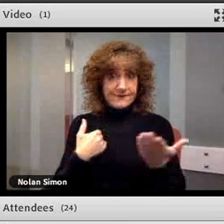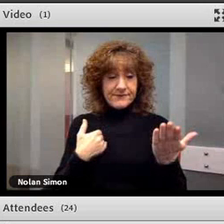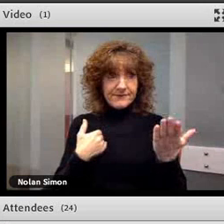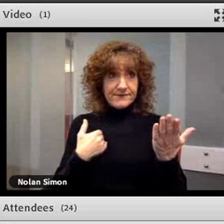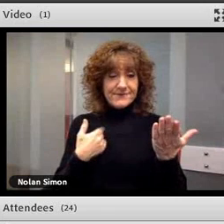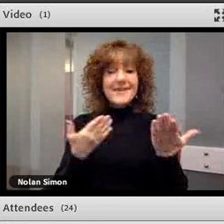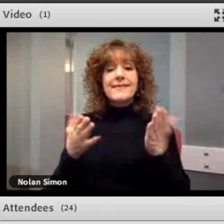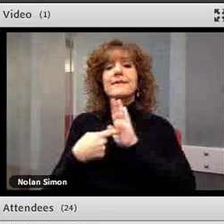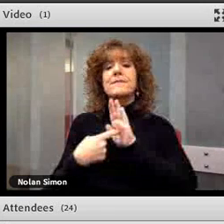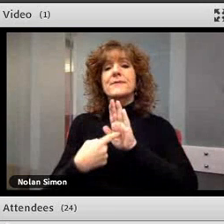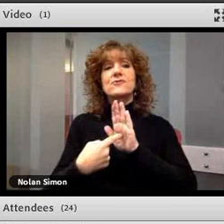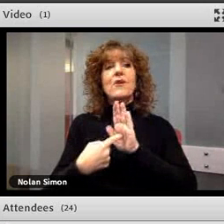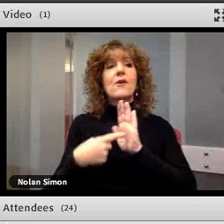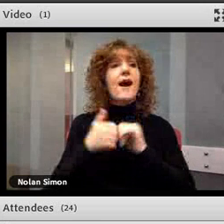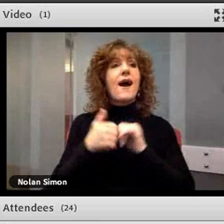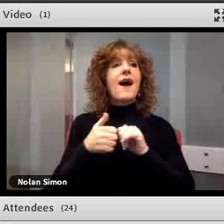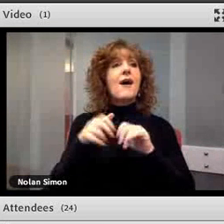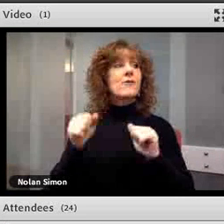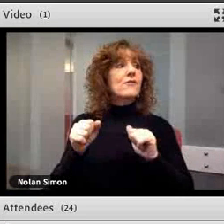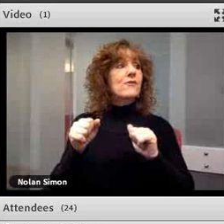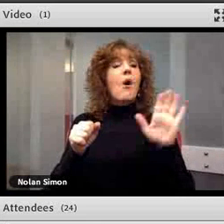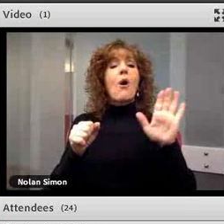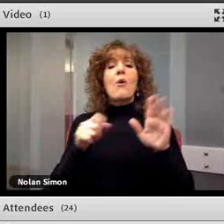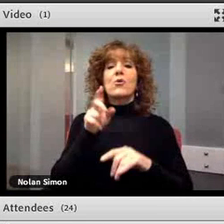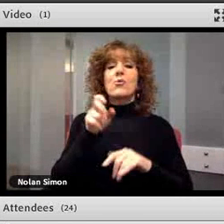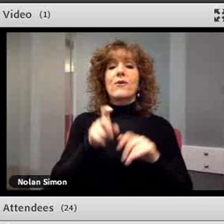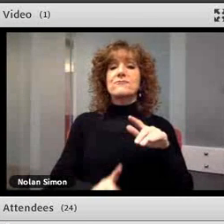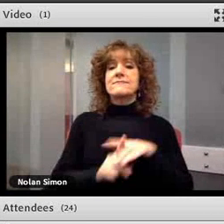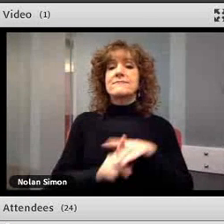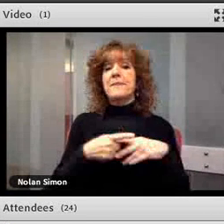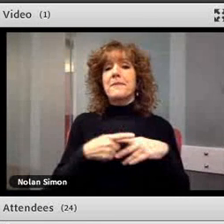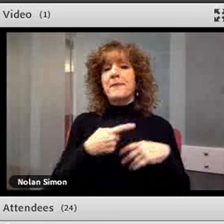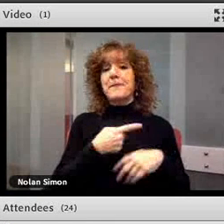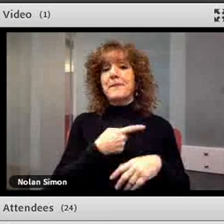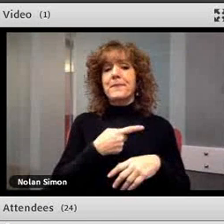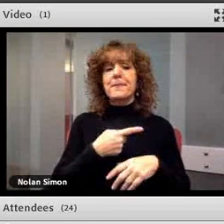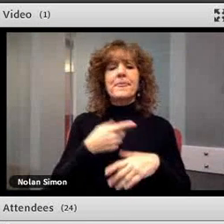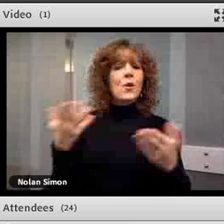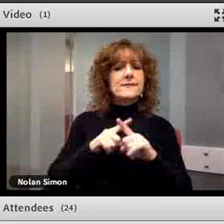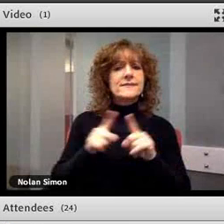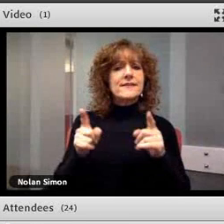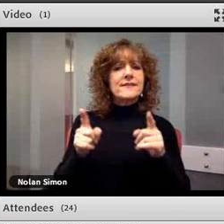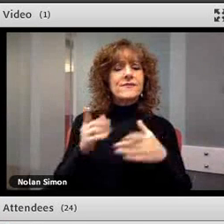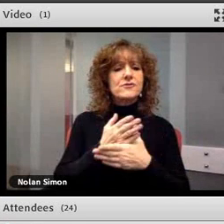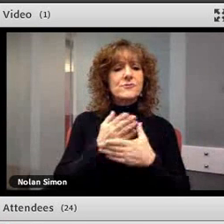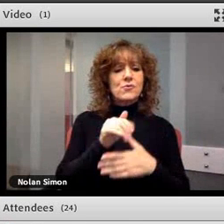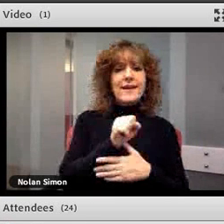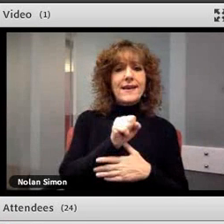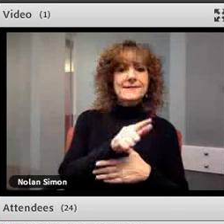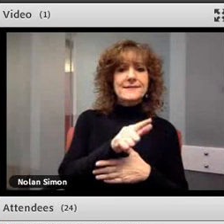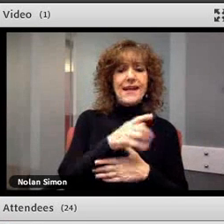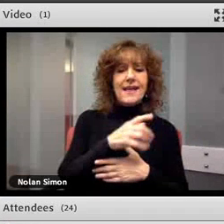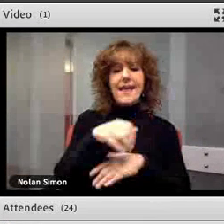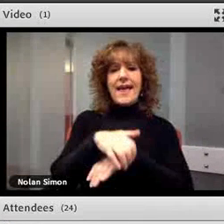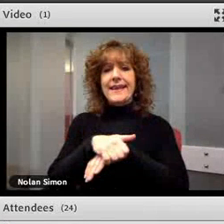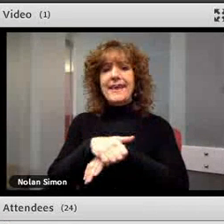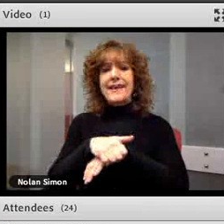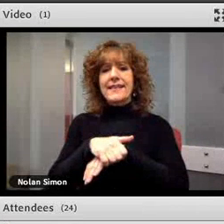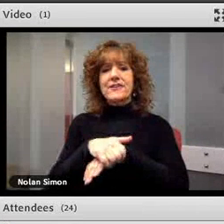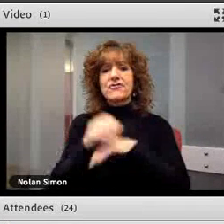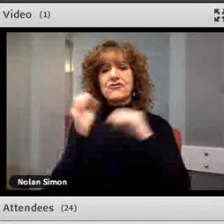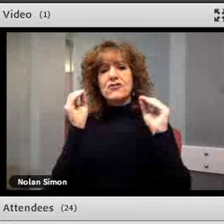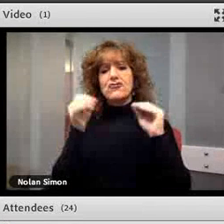Let me also show you how we could load. Here's a question. What is between the ASL and English